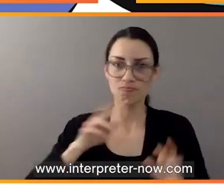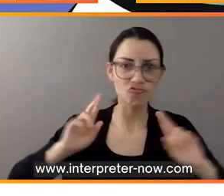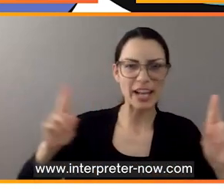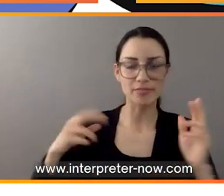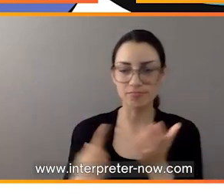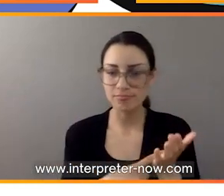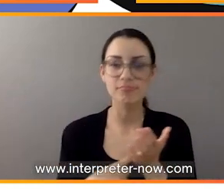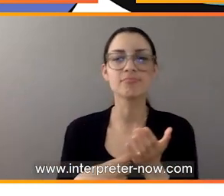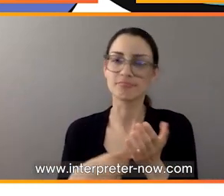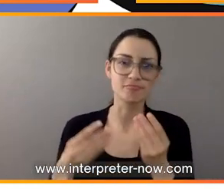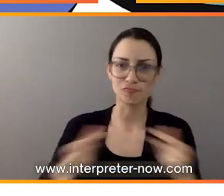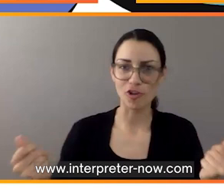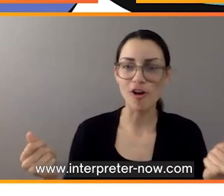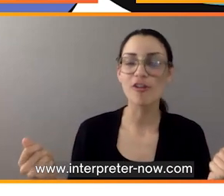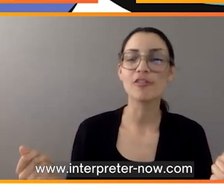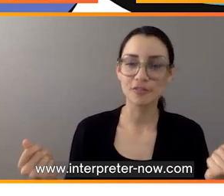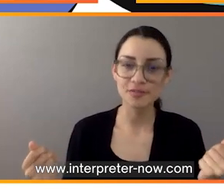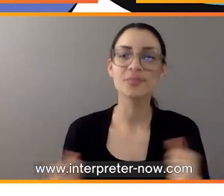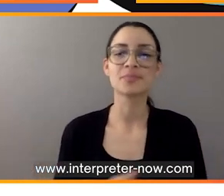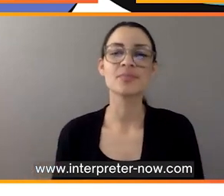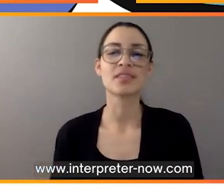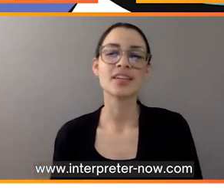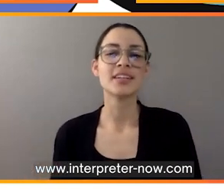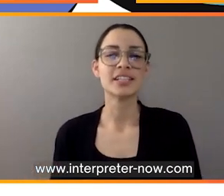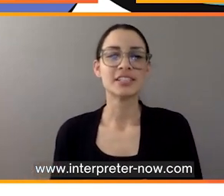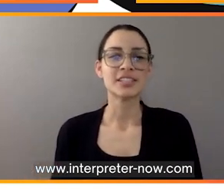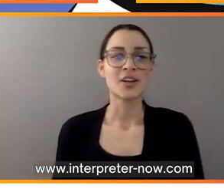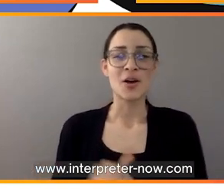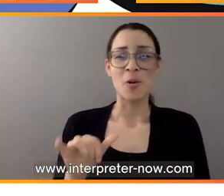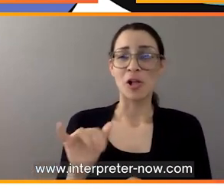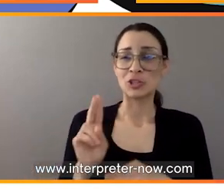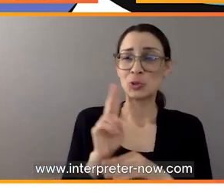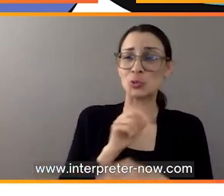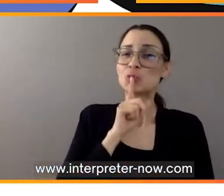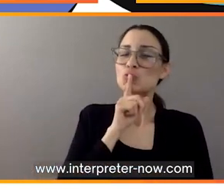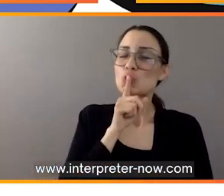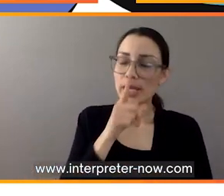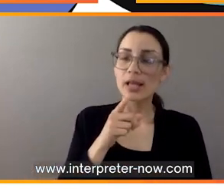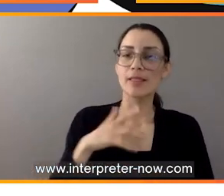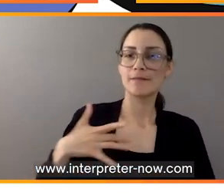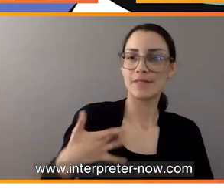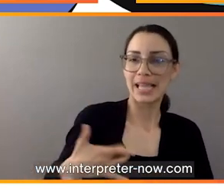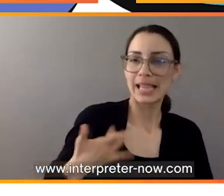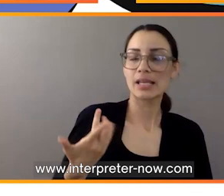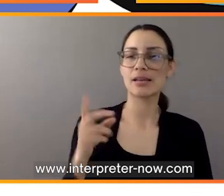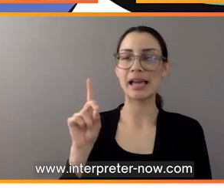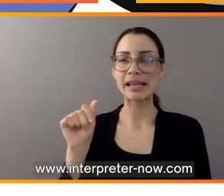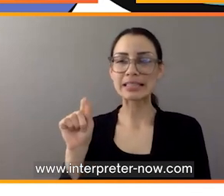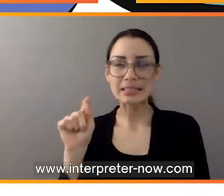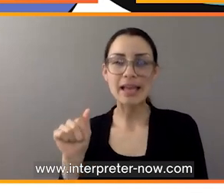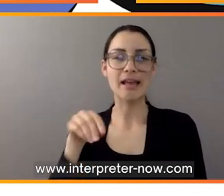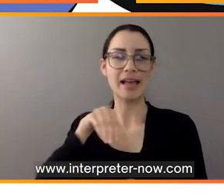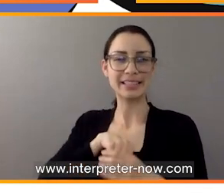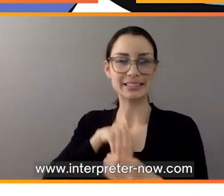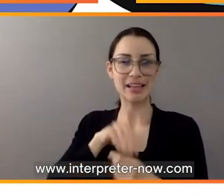So getting real alignment on the opportunity or the problem to solve and use real feeling and data inside the